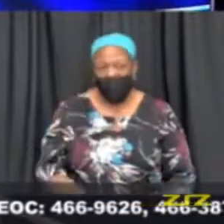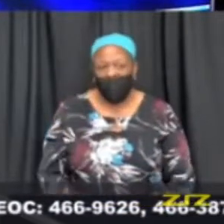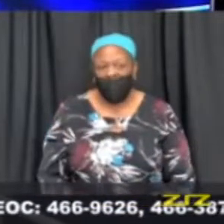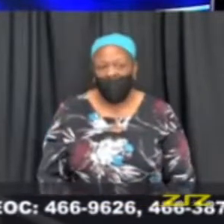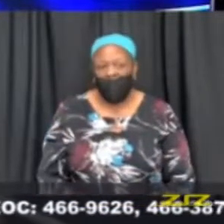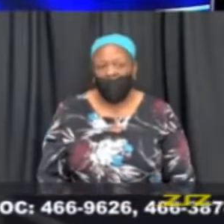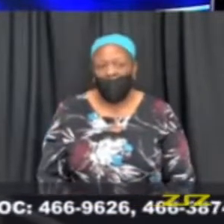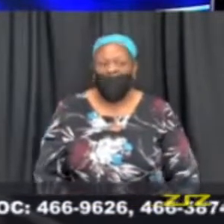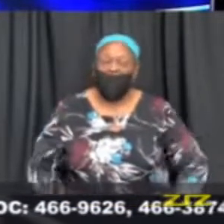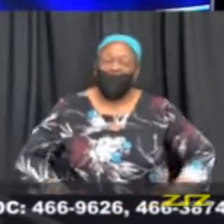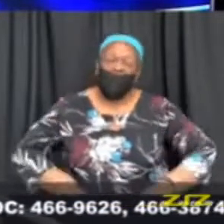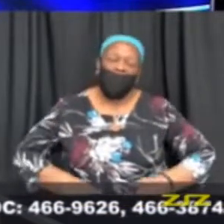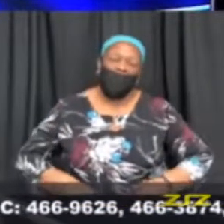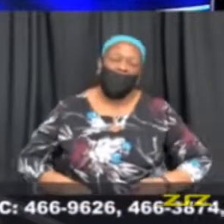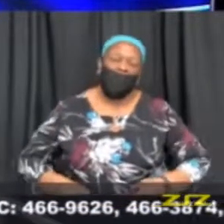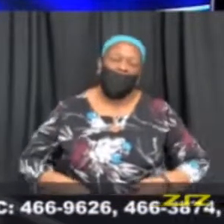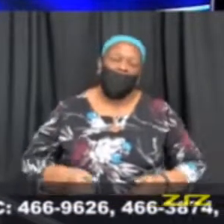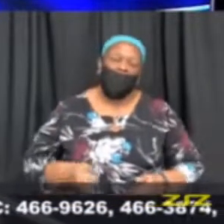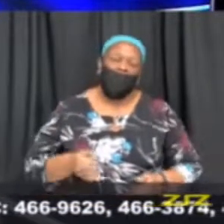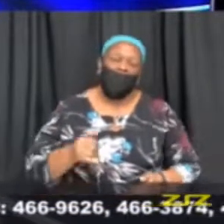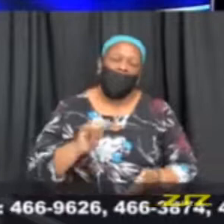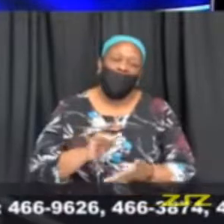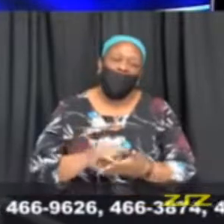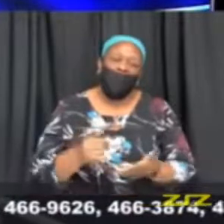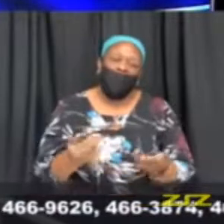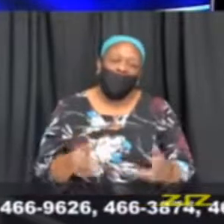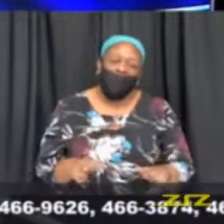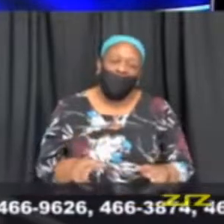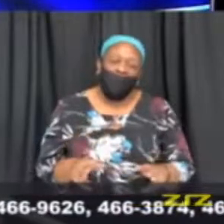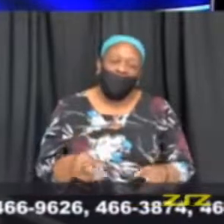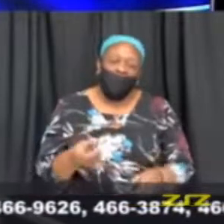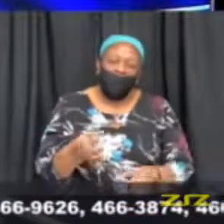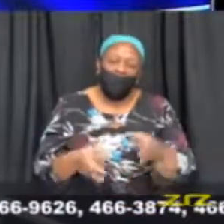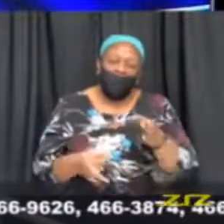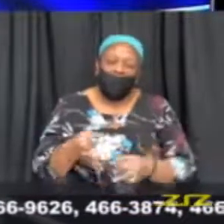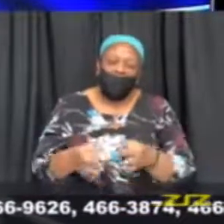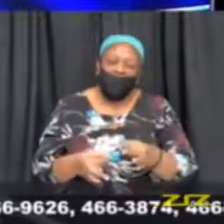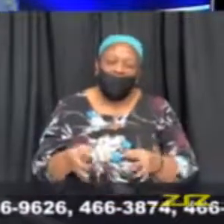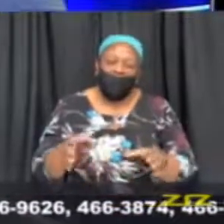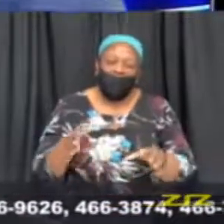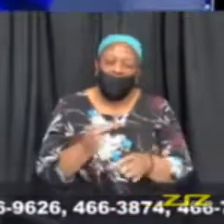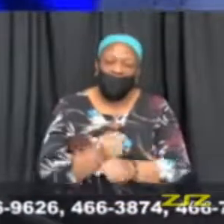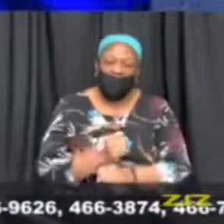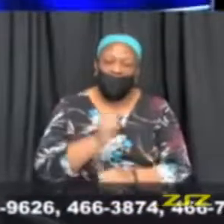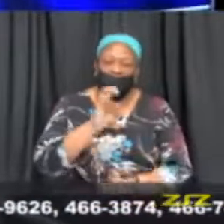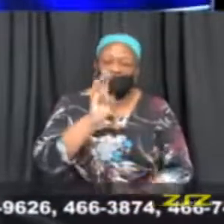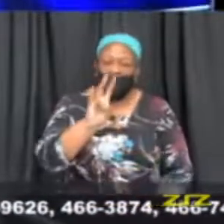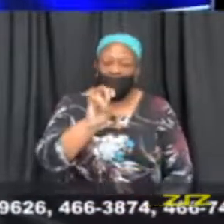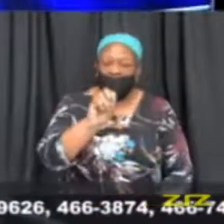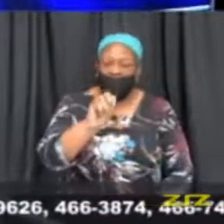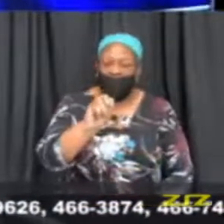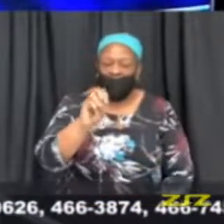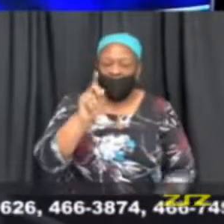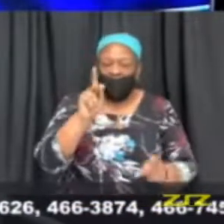immunity? Dr. Wilkinson.